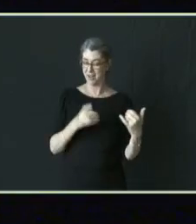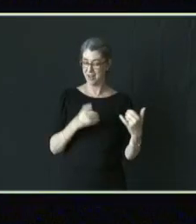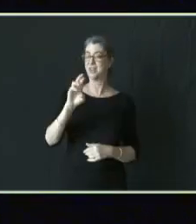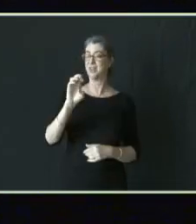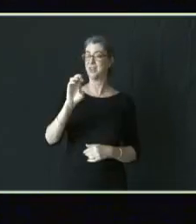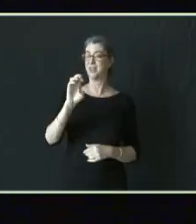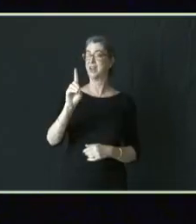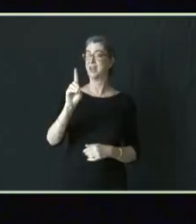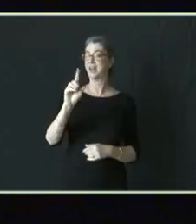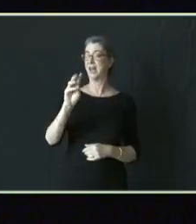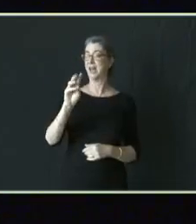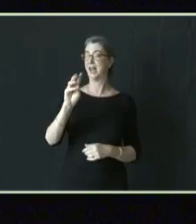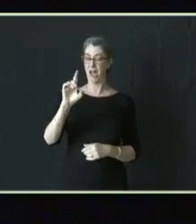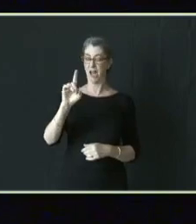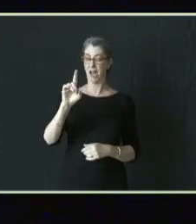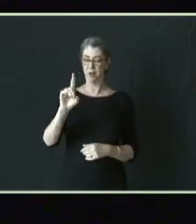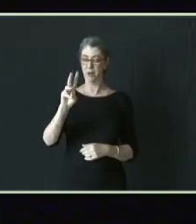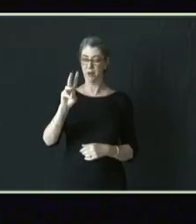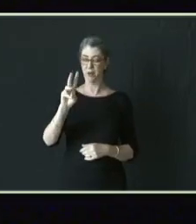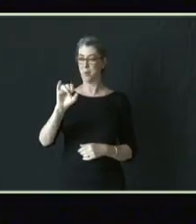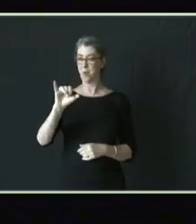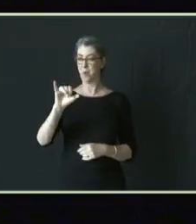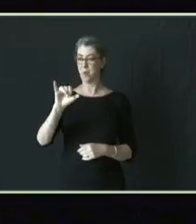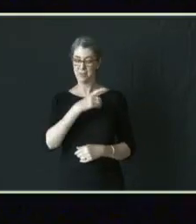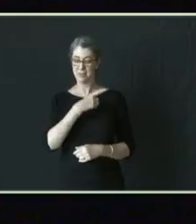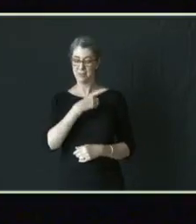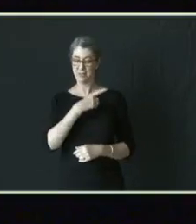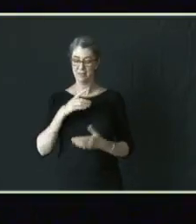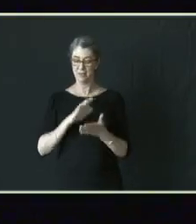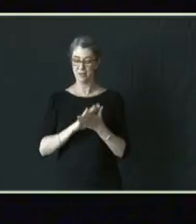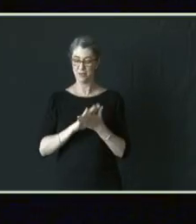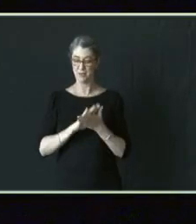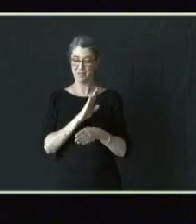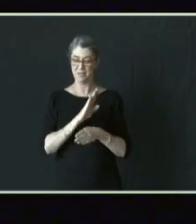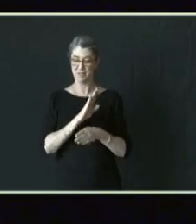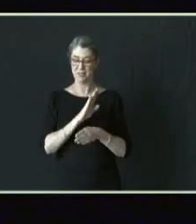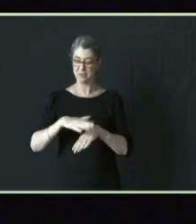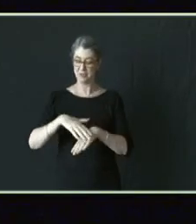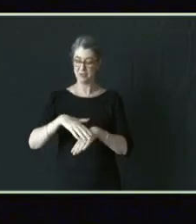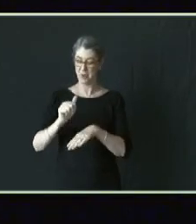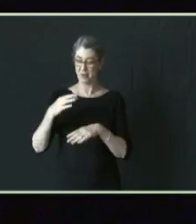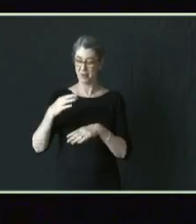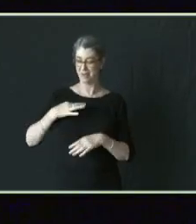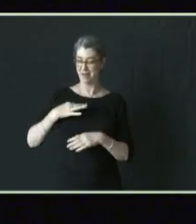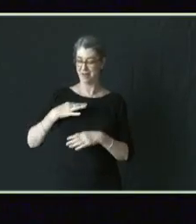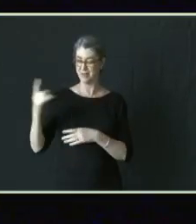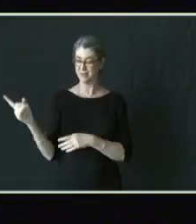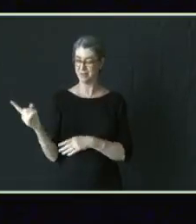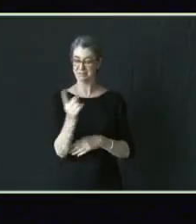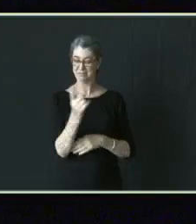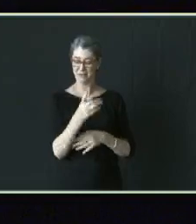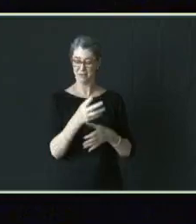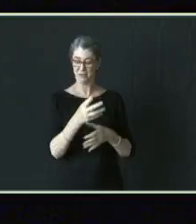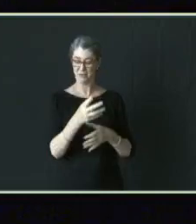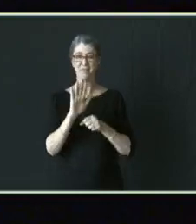Dr. Edward Weiss, Dean of the School of Business, to call the candidates forward to receive their degrees. Dean